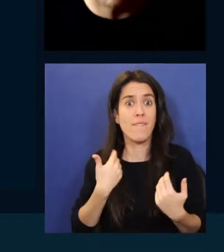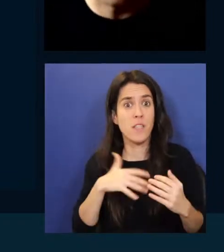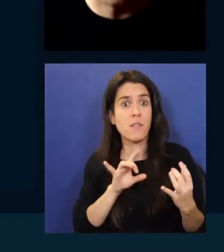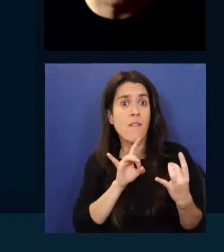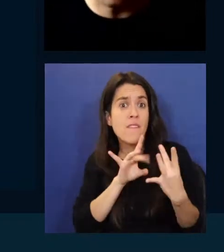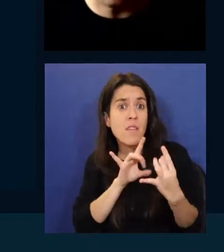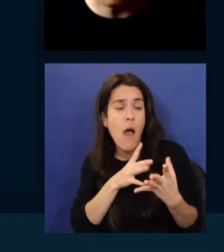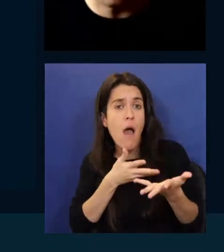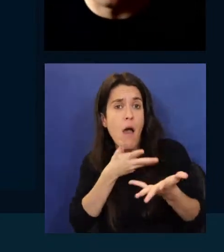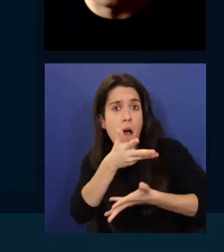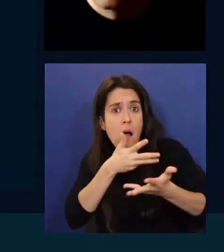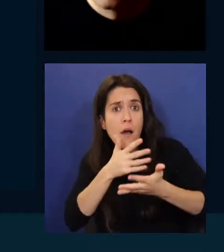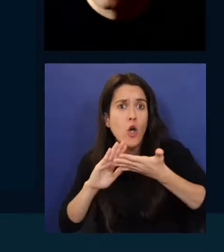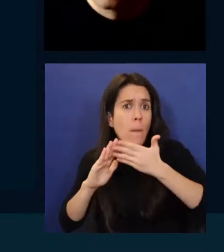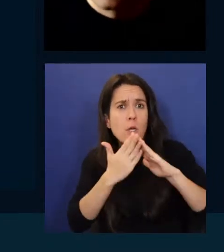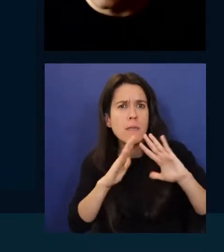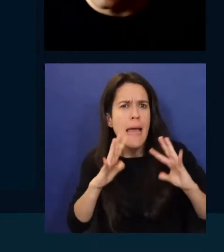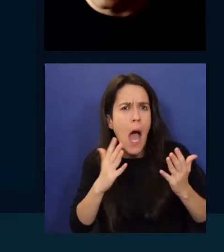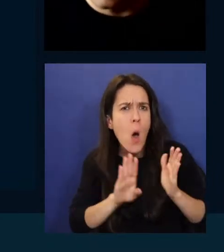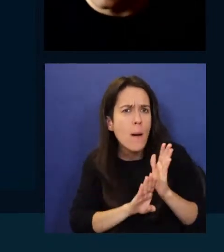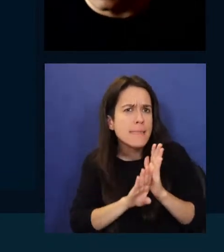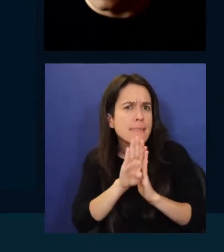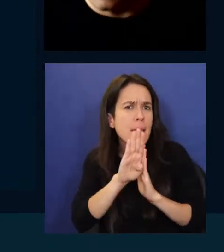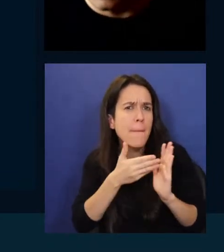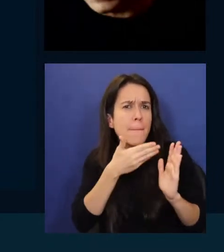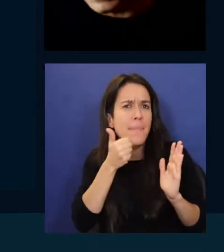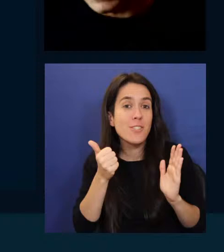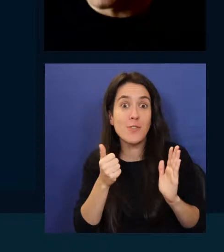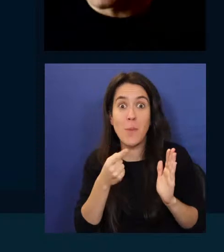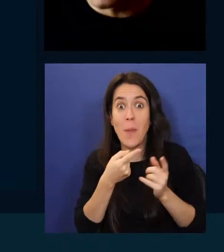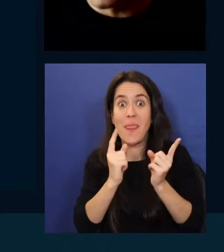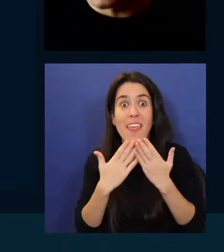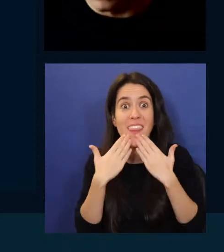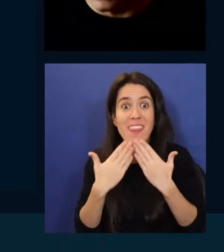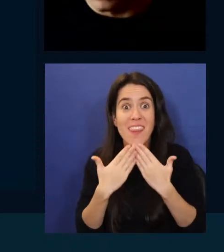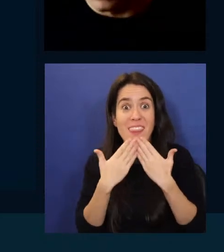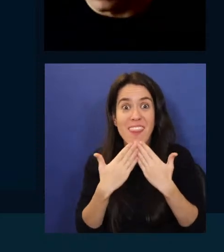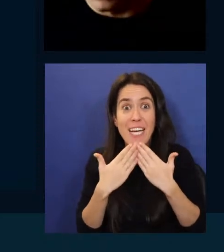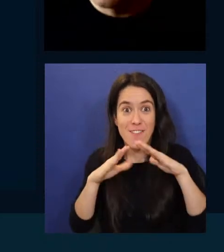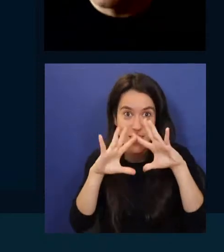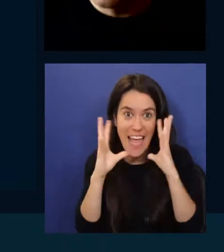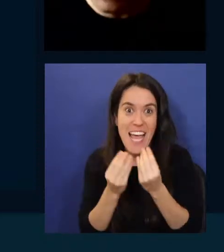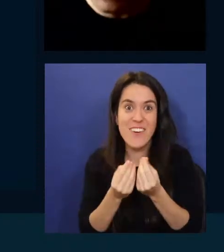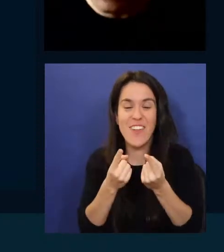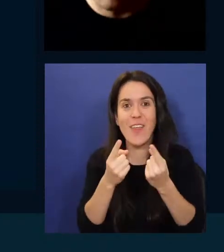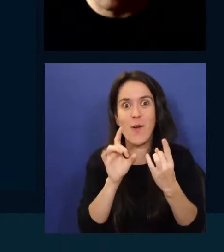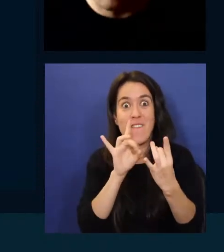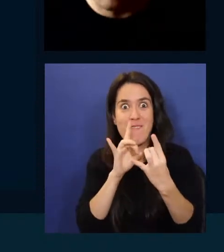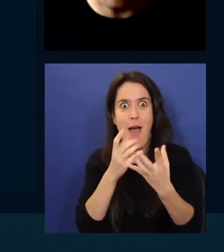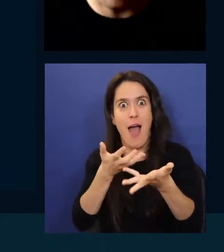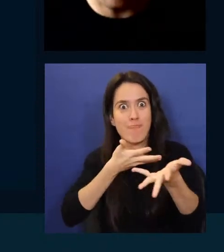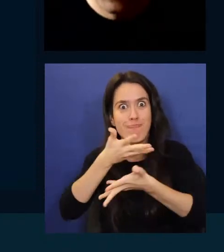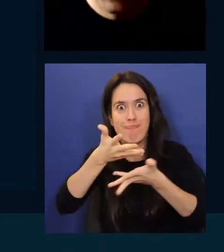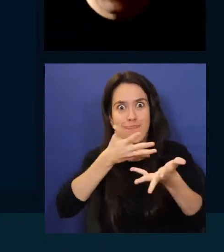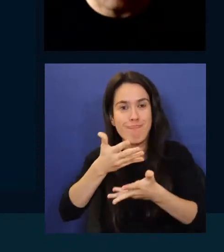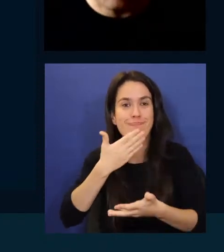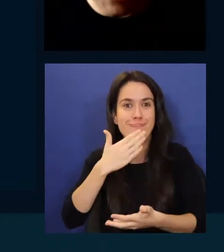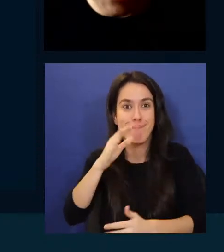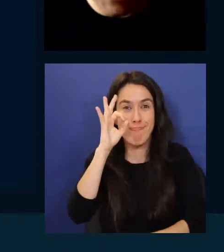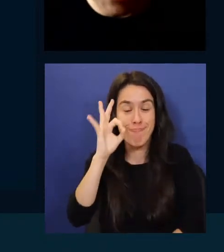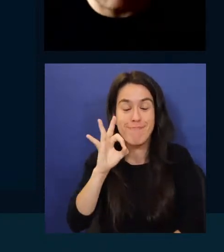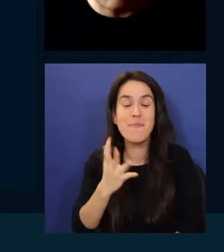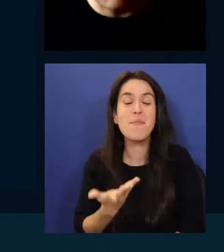could do better. And again, thanks for everything that you do and all the feedback that you give. So with that, maybe let